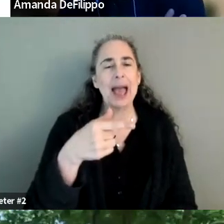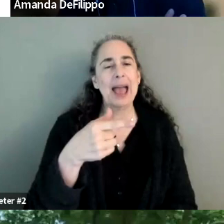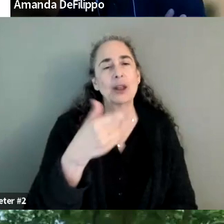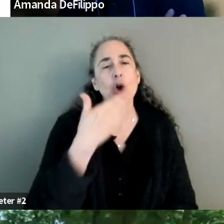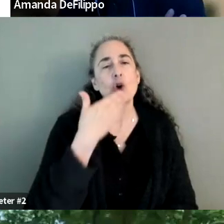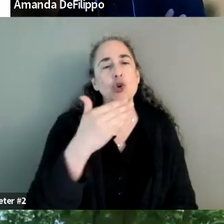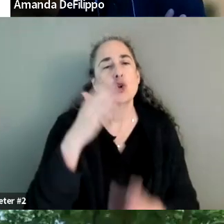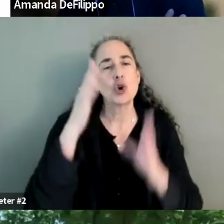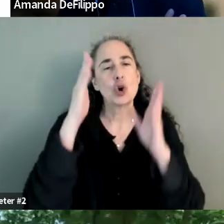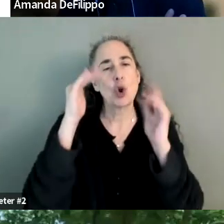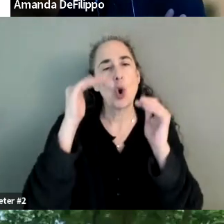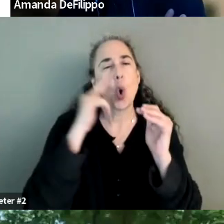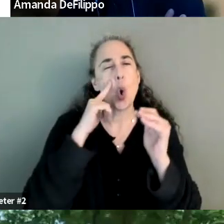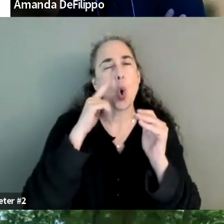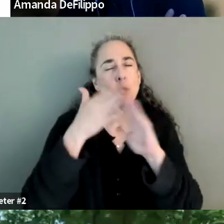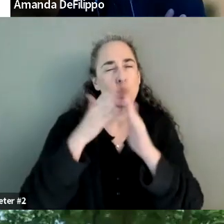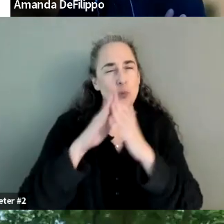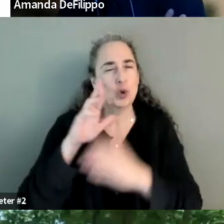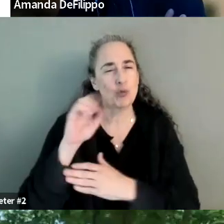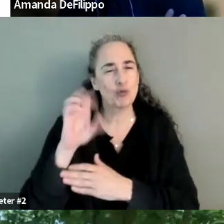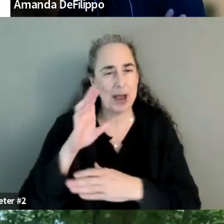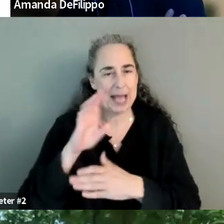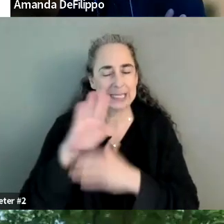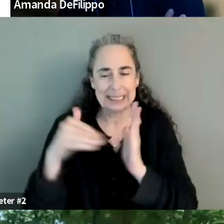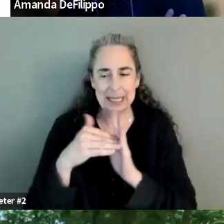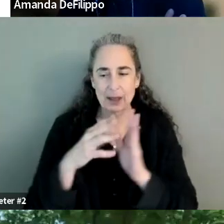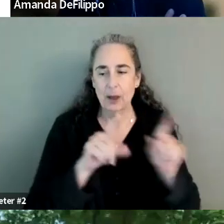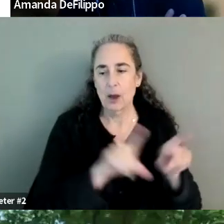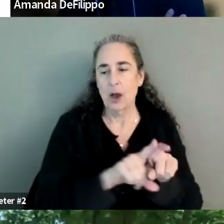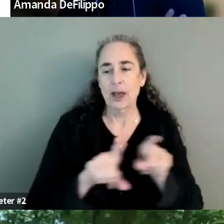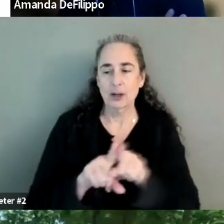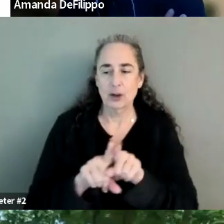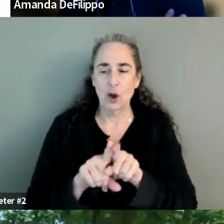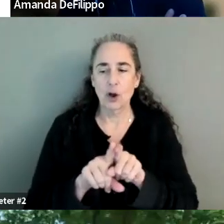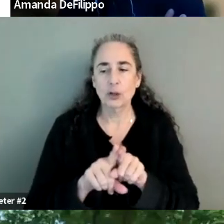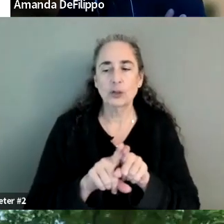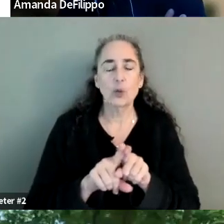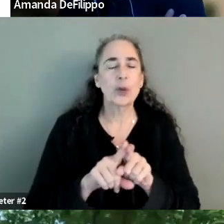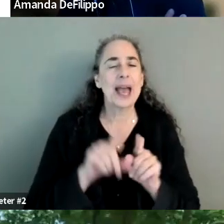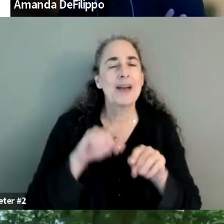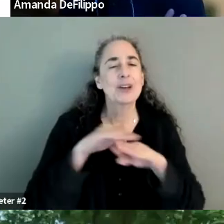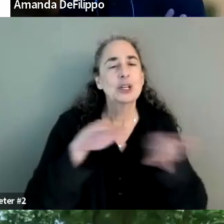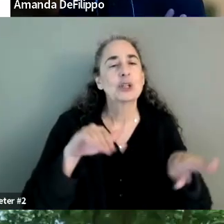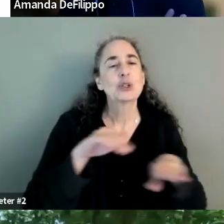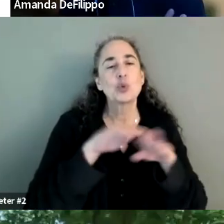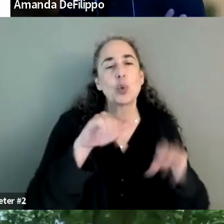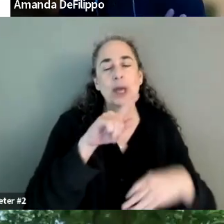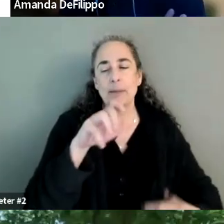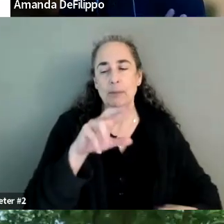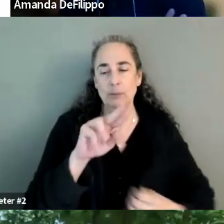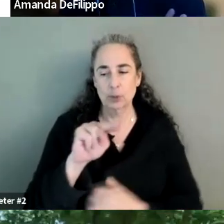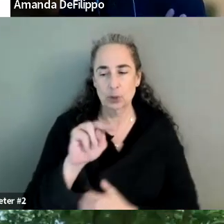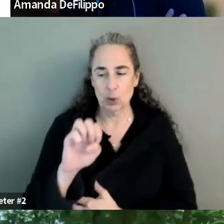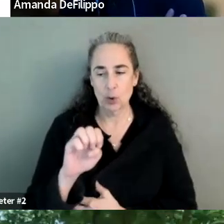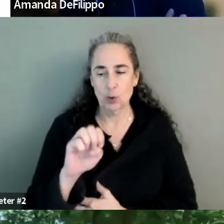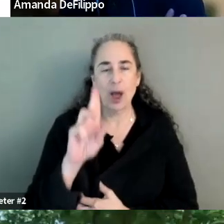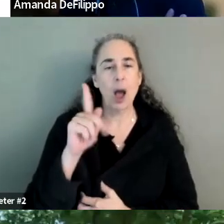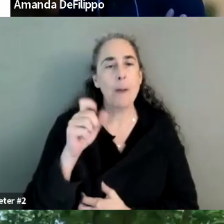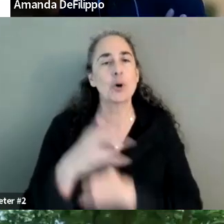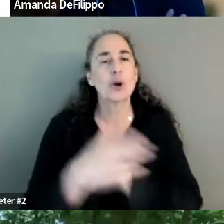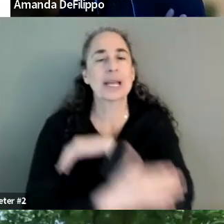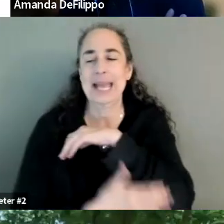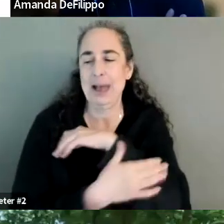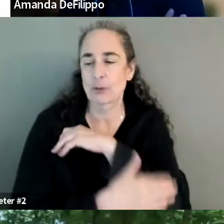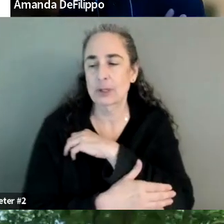Center, and then we have the swim zone at Upper County Community Center. Those run in 2 weeks in August. And